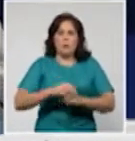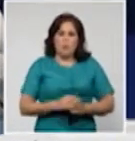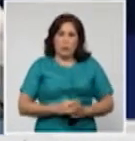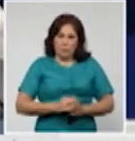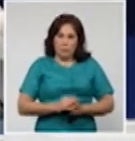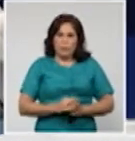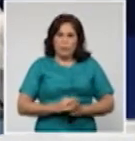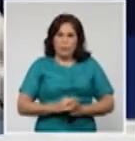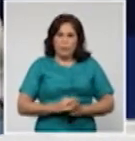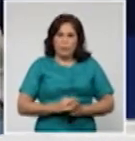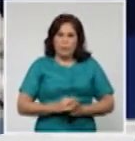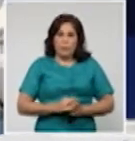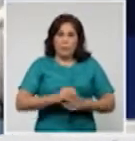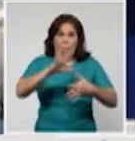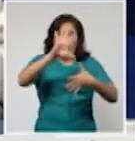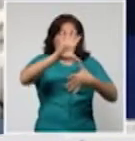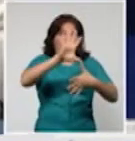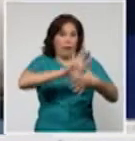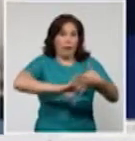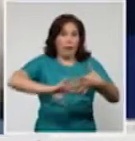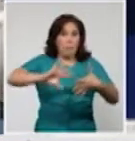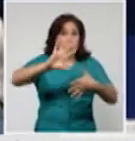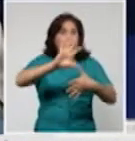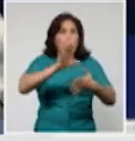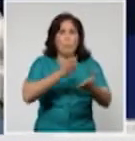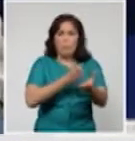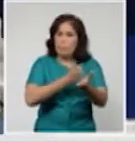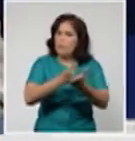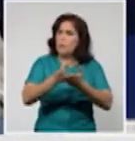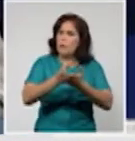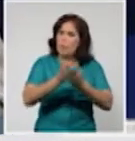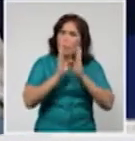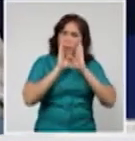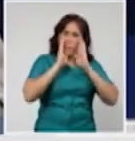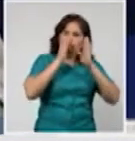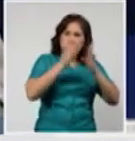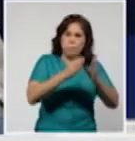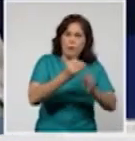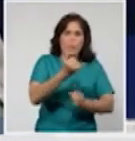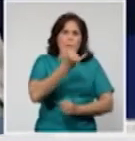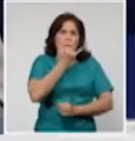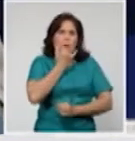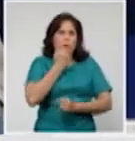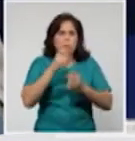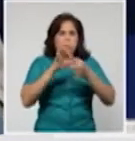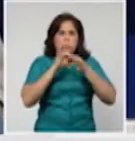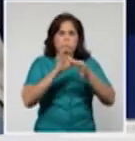826,090 COVID-19 fatalities and a mortality rate of